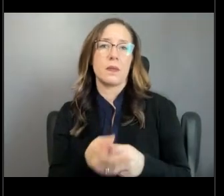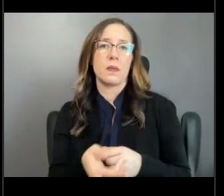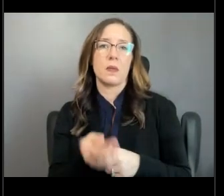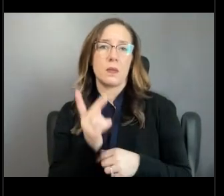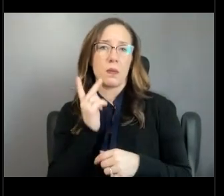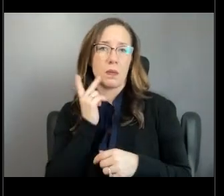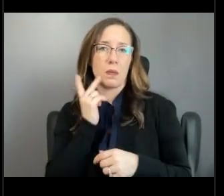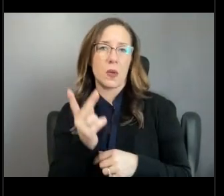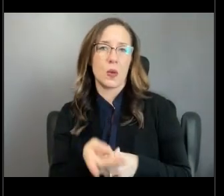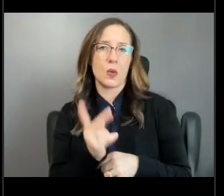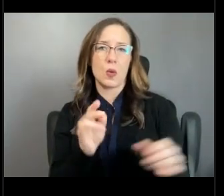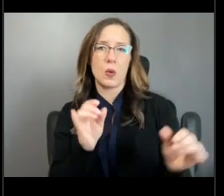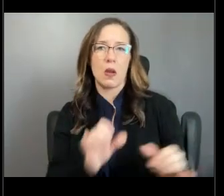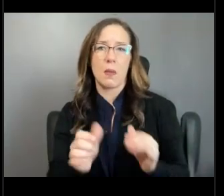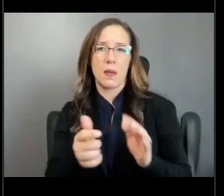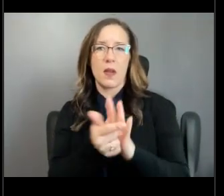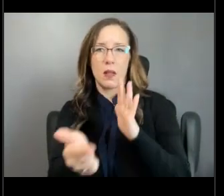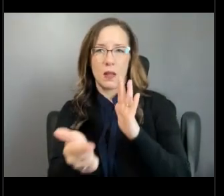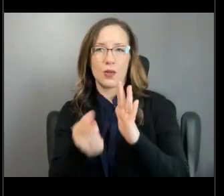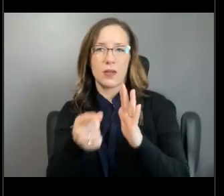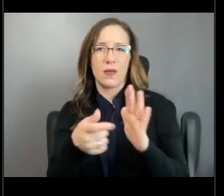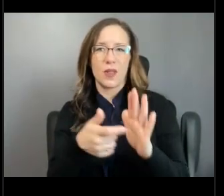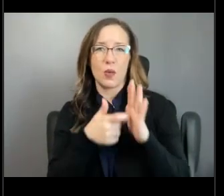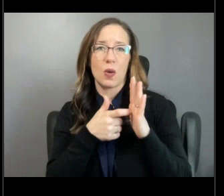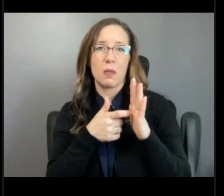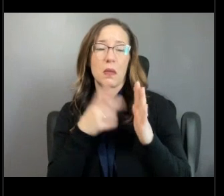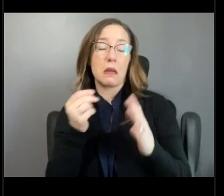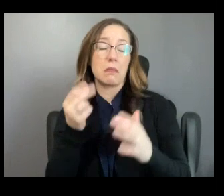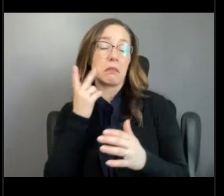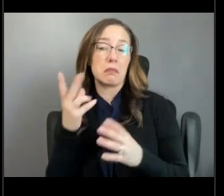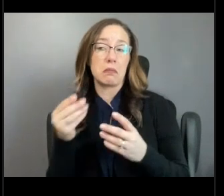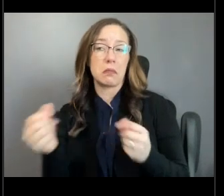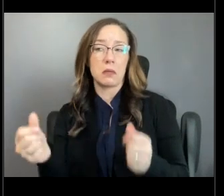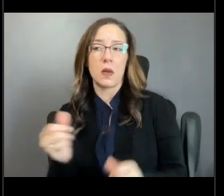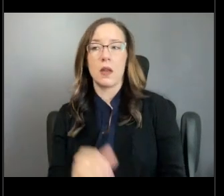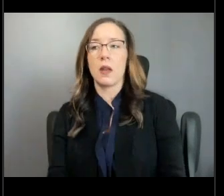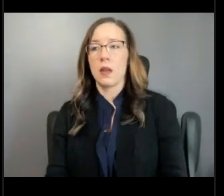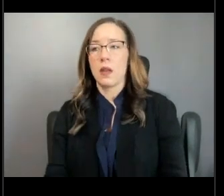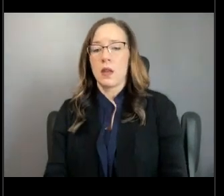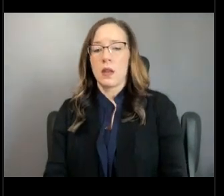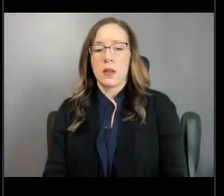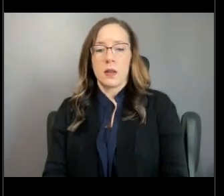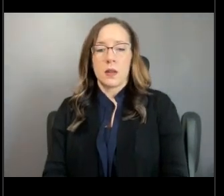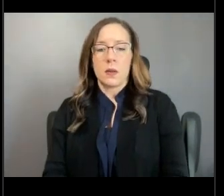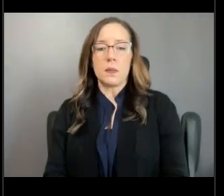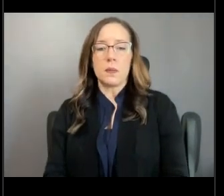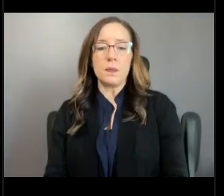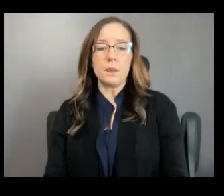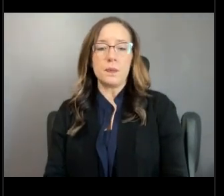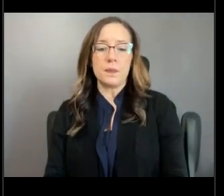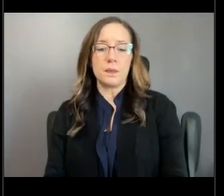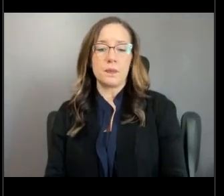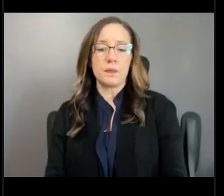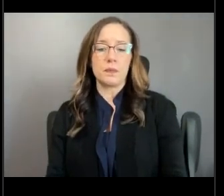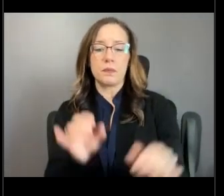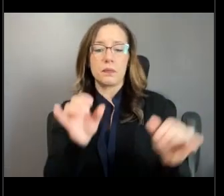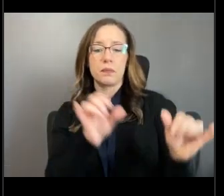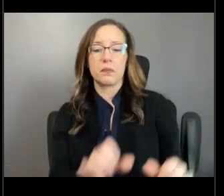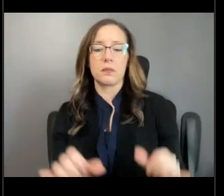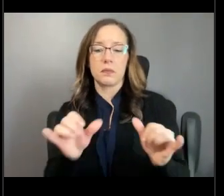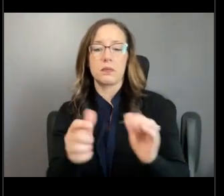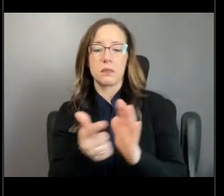Let's look at 2 common violations of this requirement and their solutions. Common violation